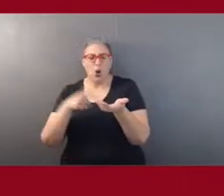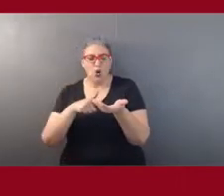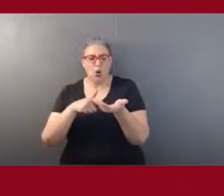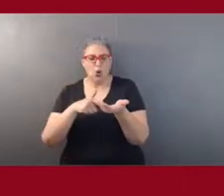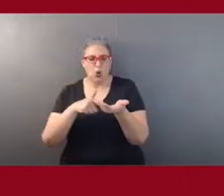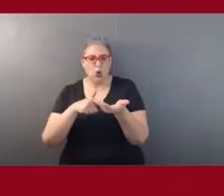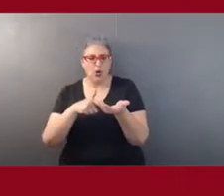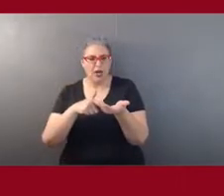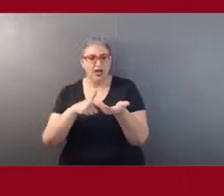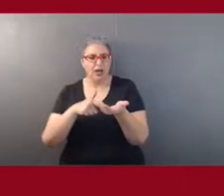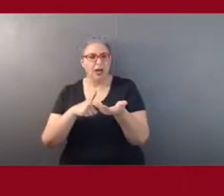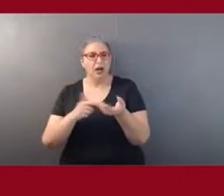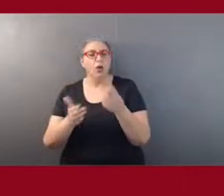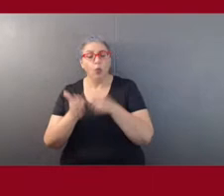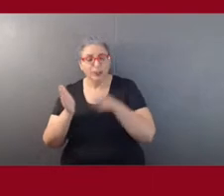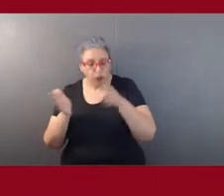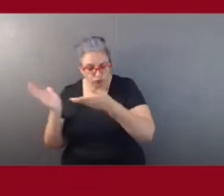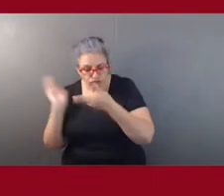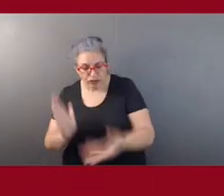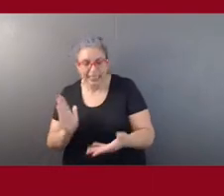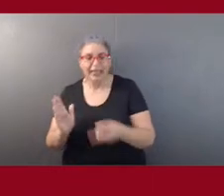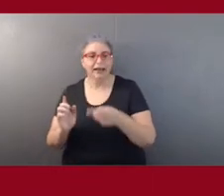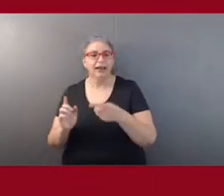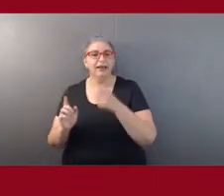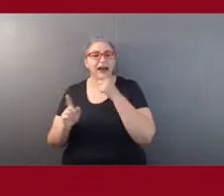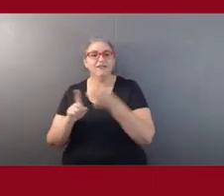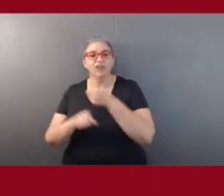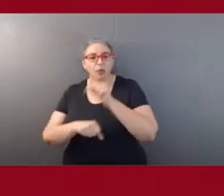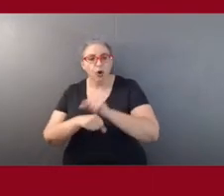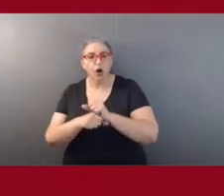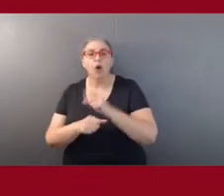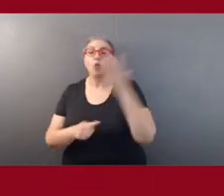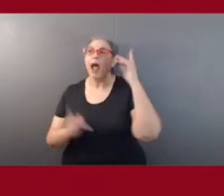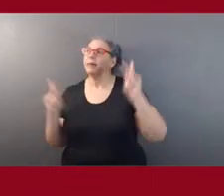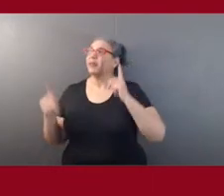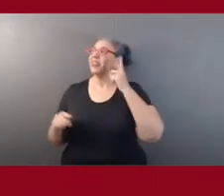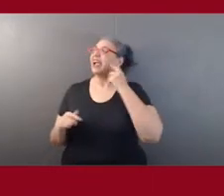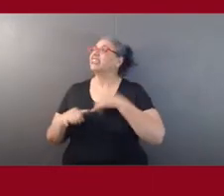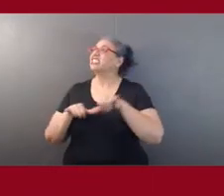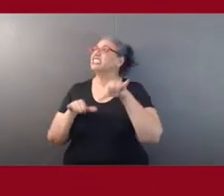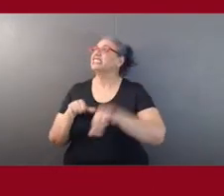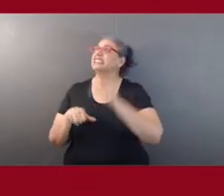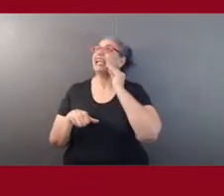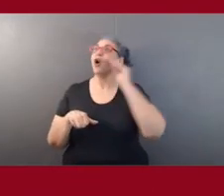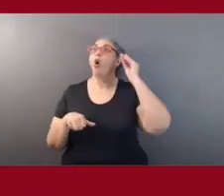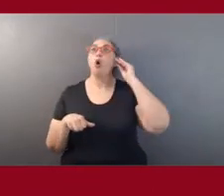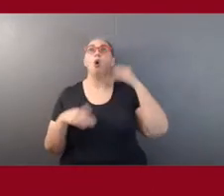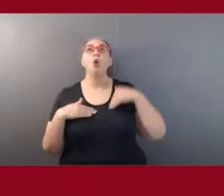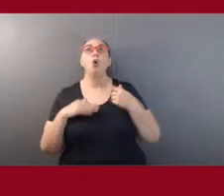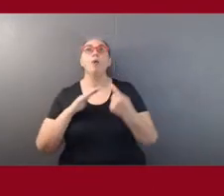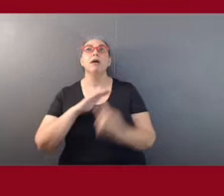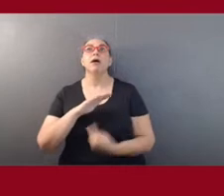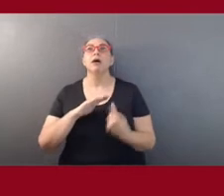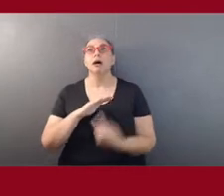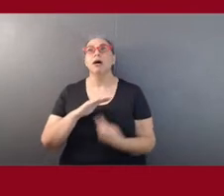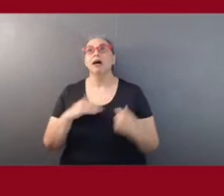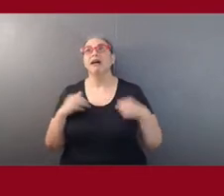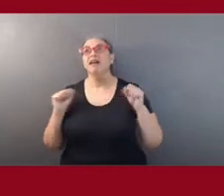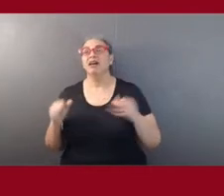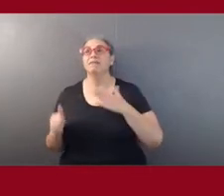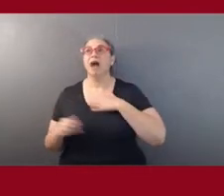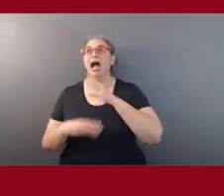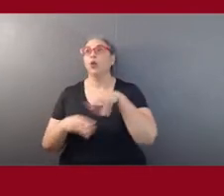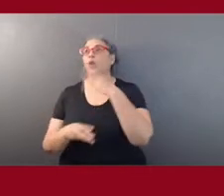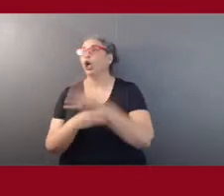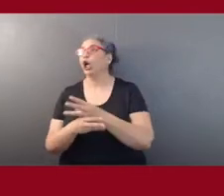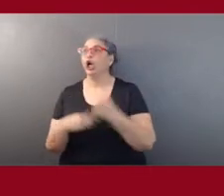that's outside of work? Why do people think that, like, they can be at home and have this, like, very, this world with,